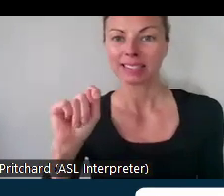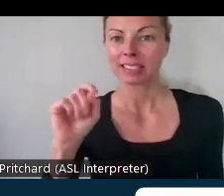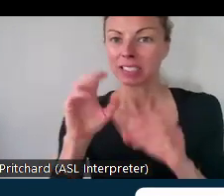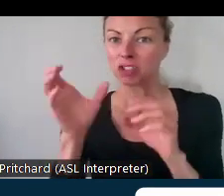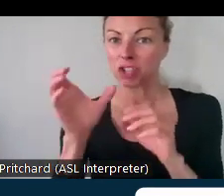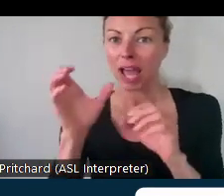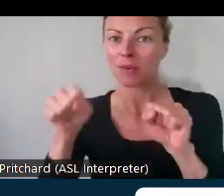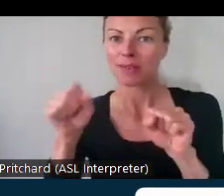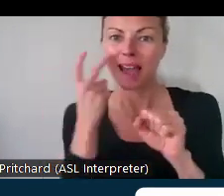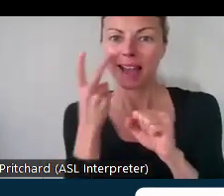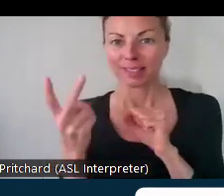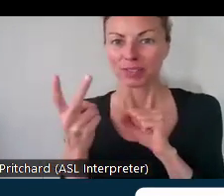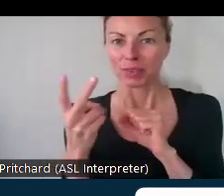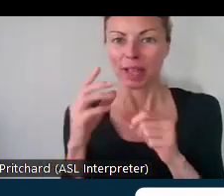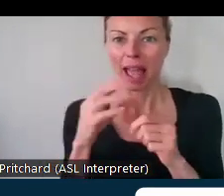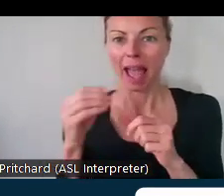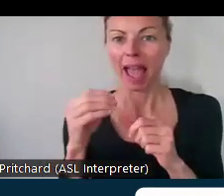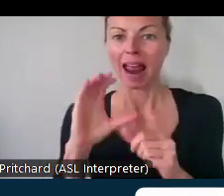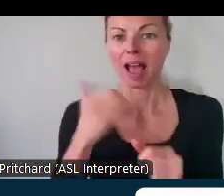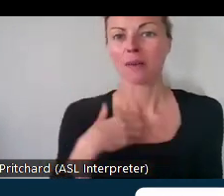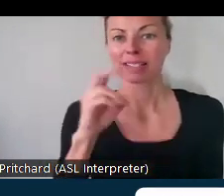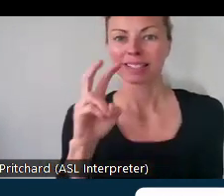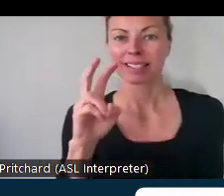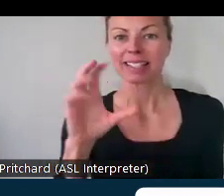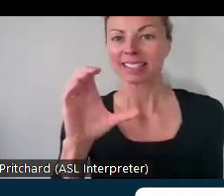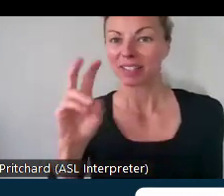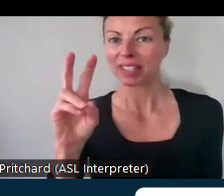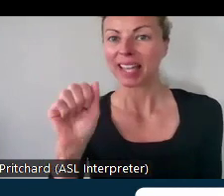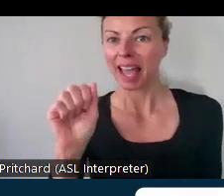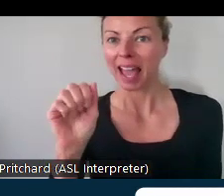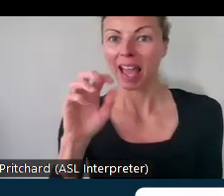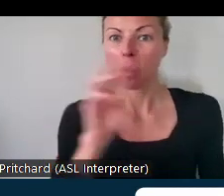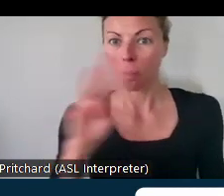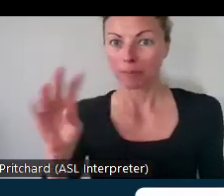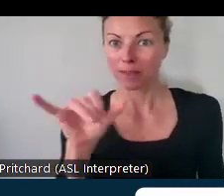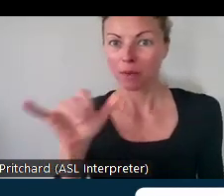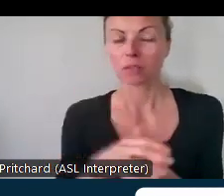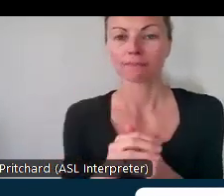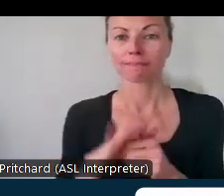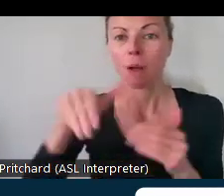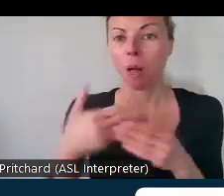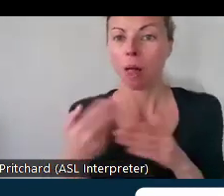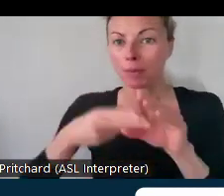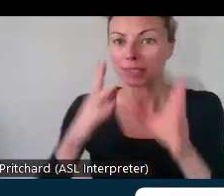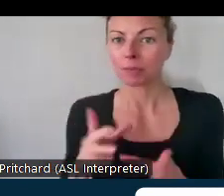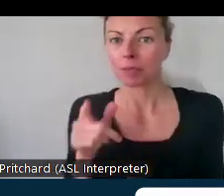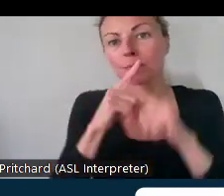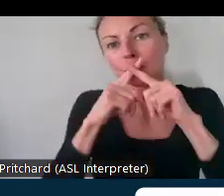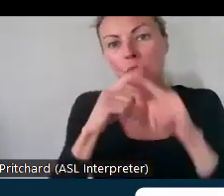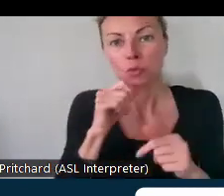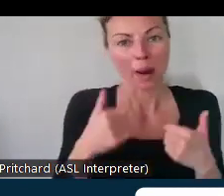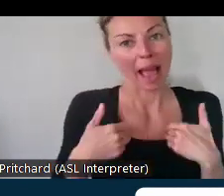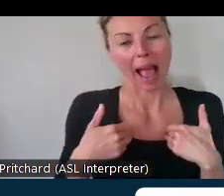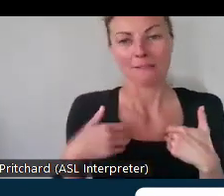be posted on CDA's website as well. Again, a reminder, all participants are muted. We don't have